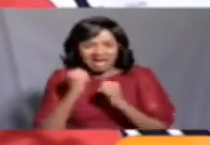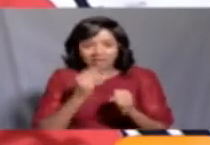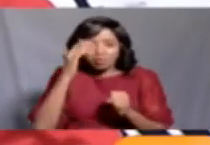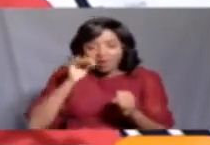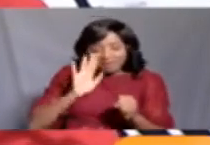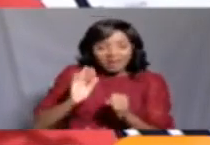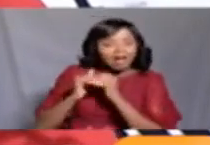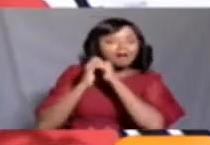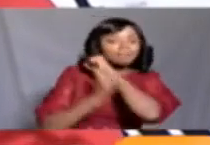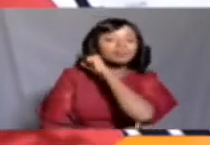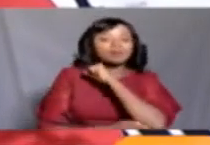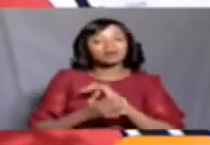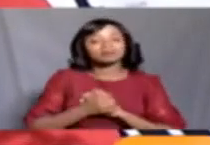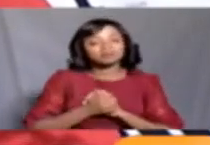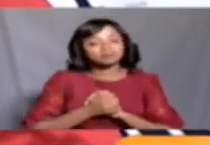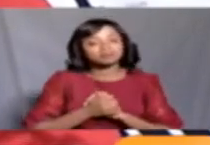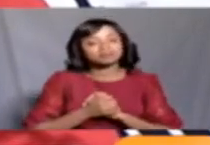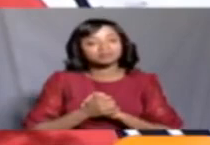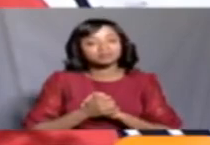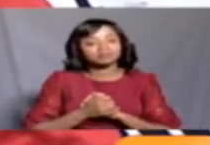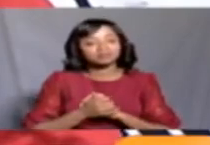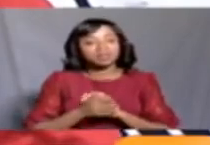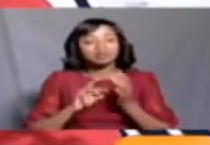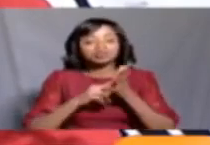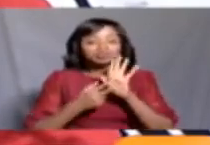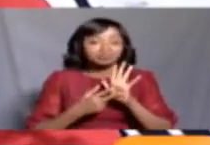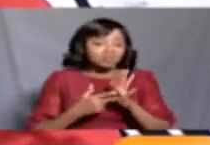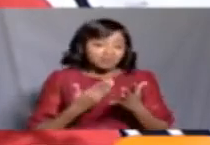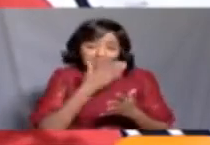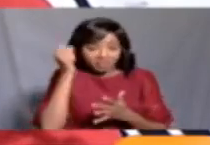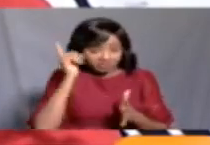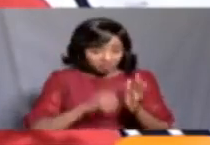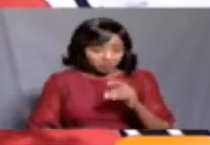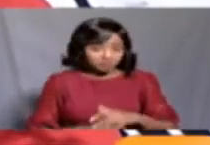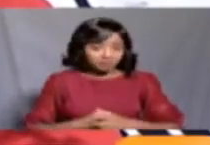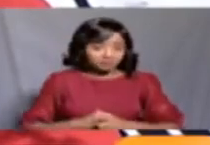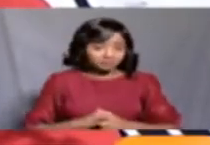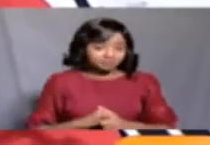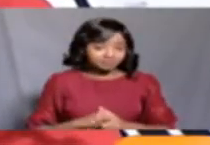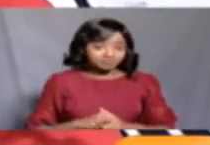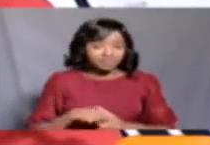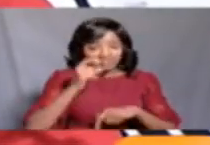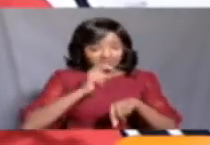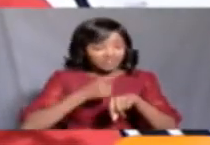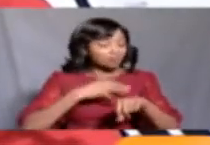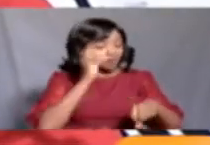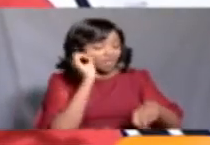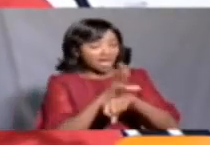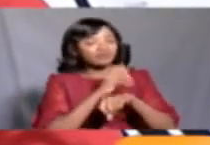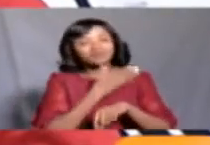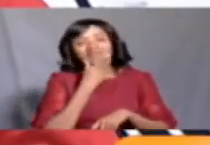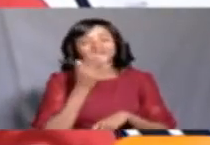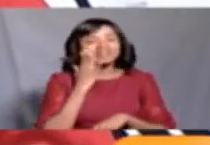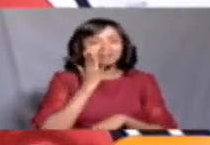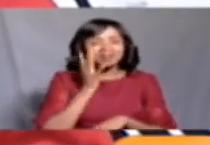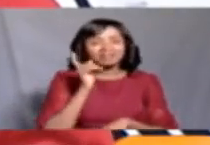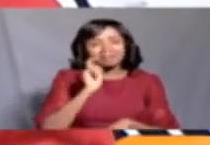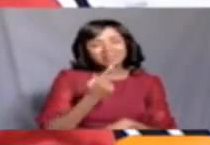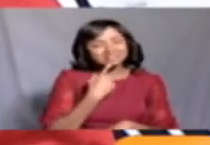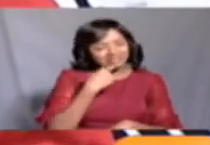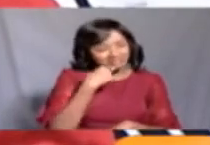state, right. And therefore, Daktari, I think what is better is that when we are advising parents accordingly, we should always tell